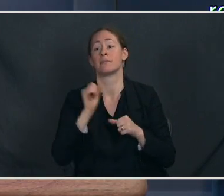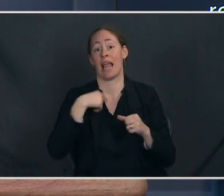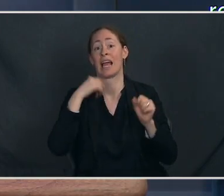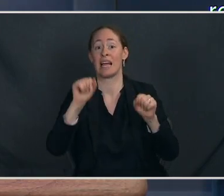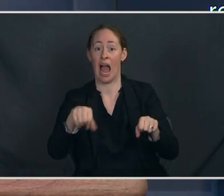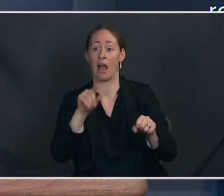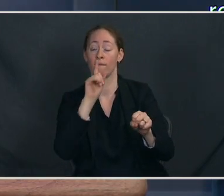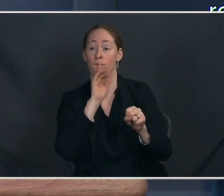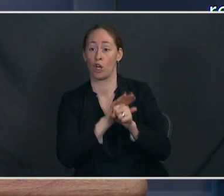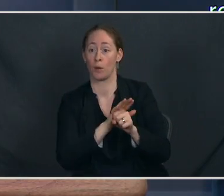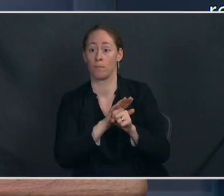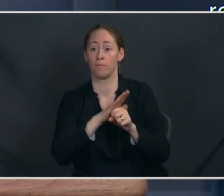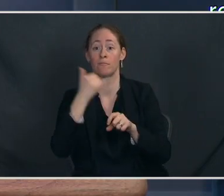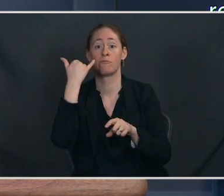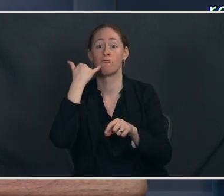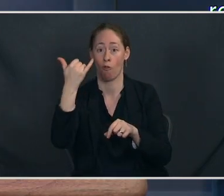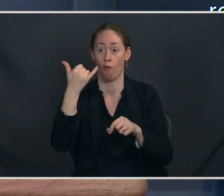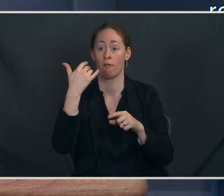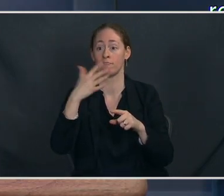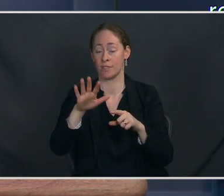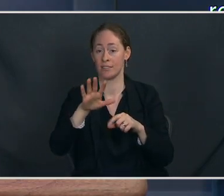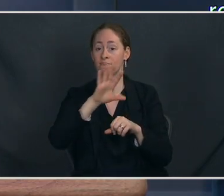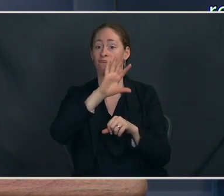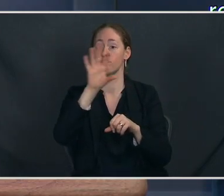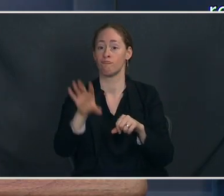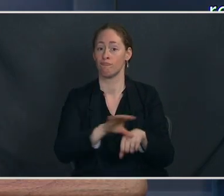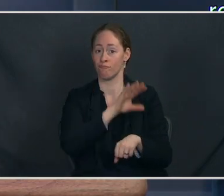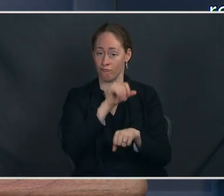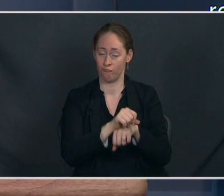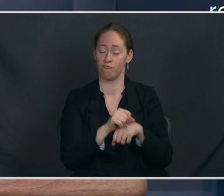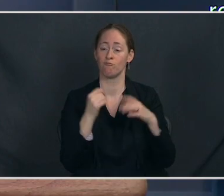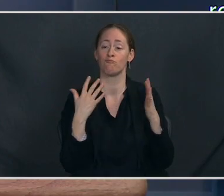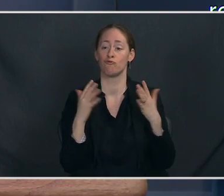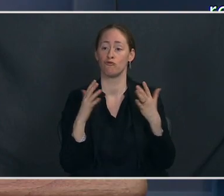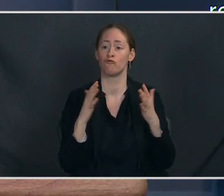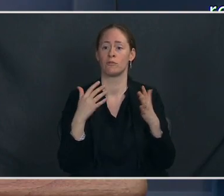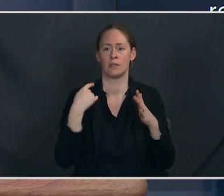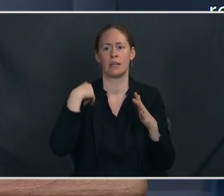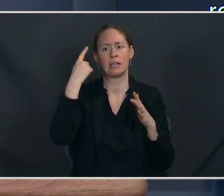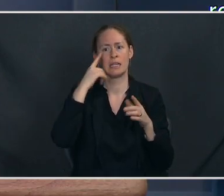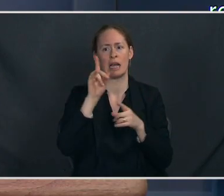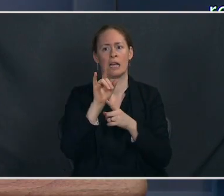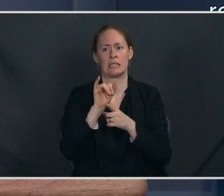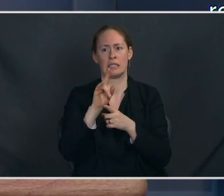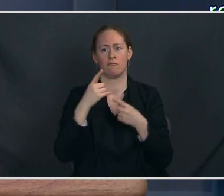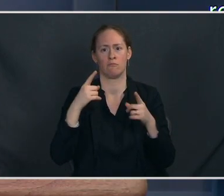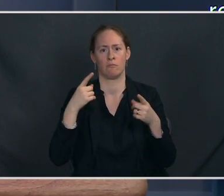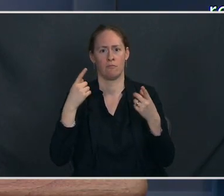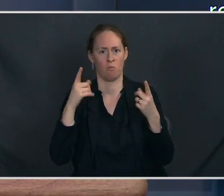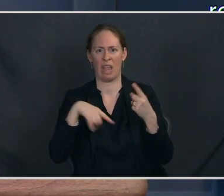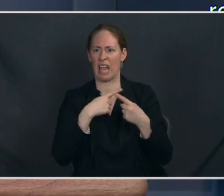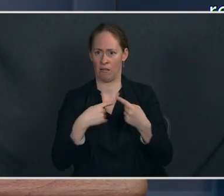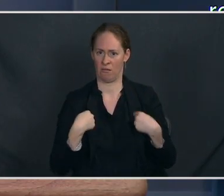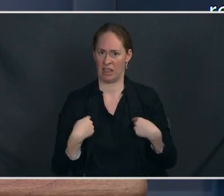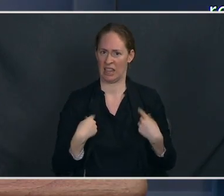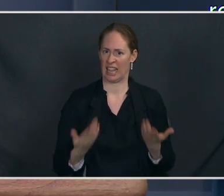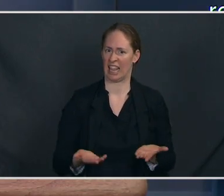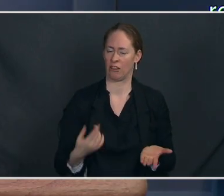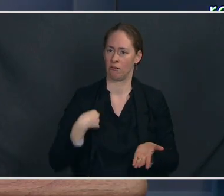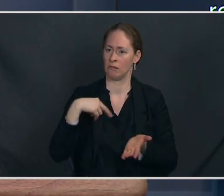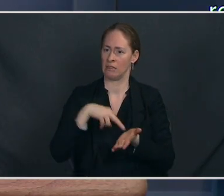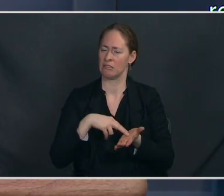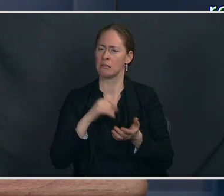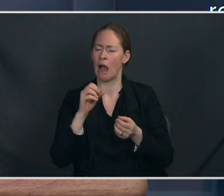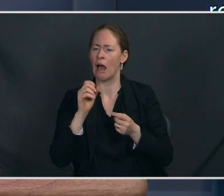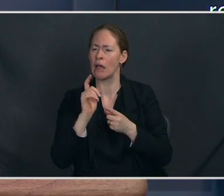call was scheduled. The call has happened, I believe, since I have come out here. So we will, of course, be putting a readout of